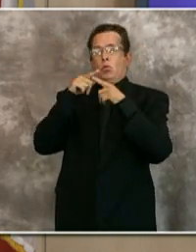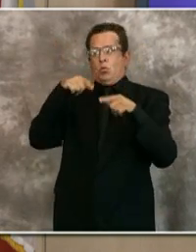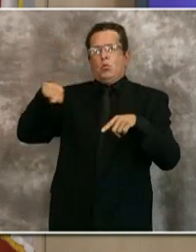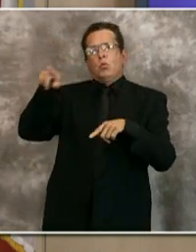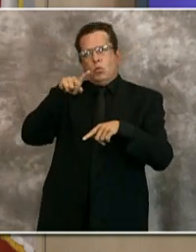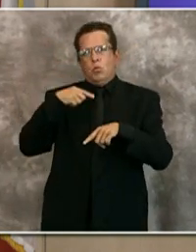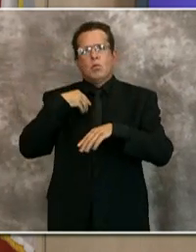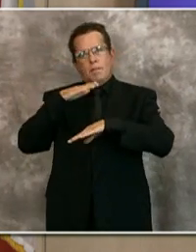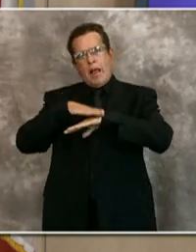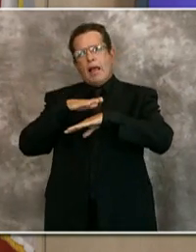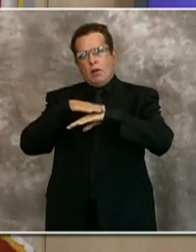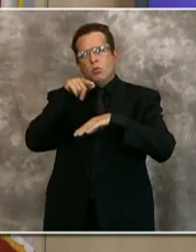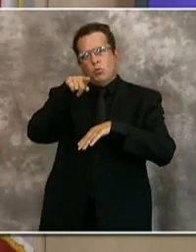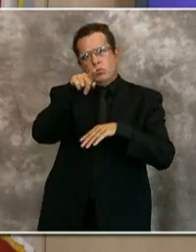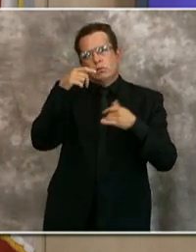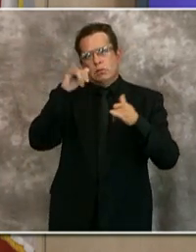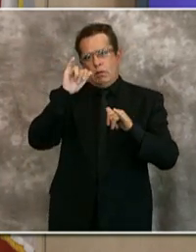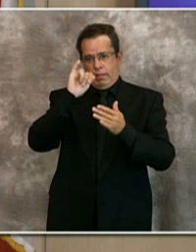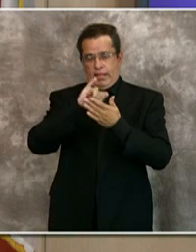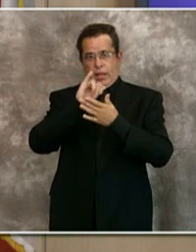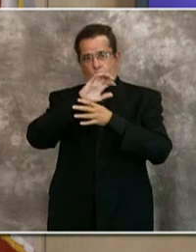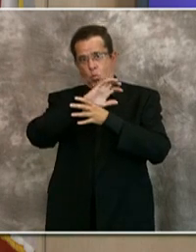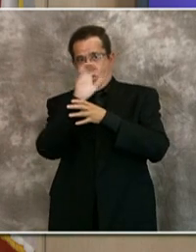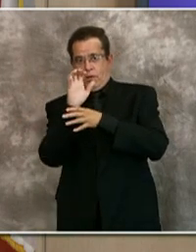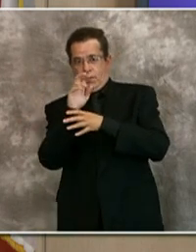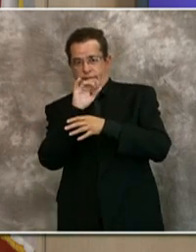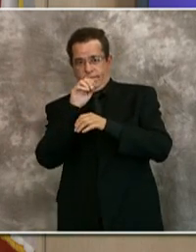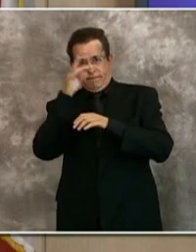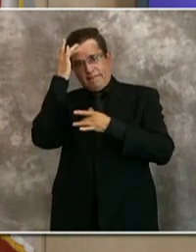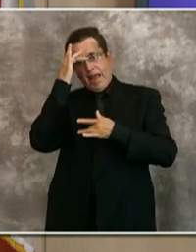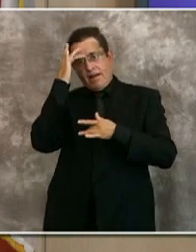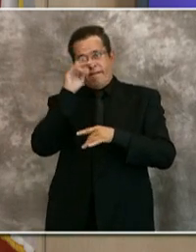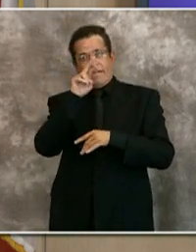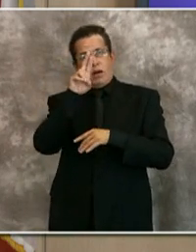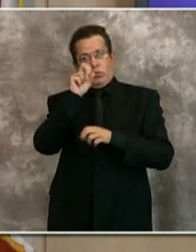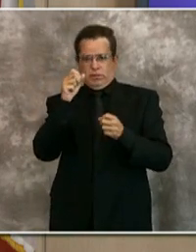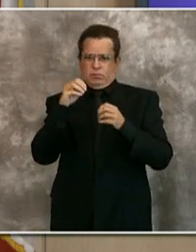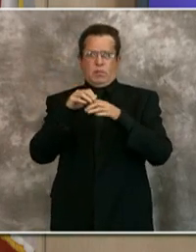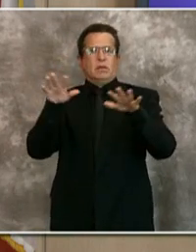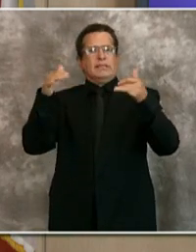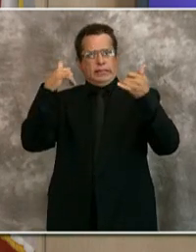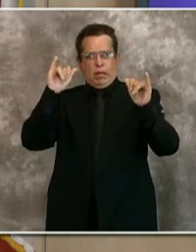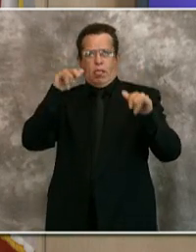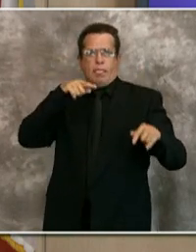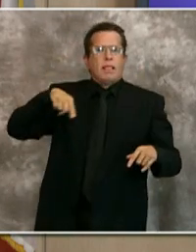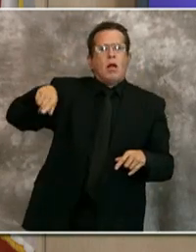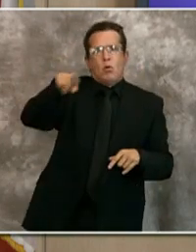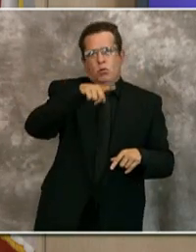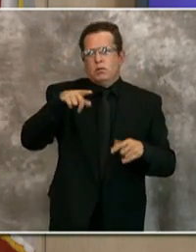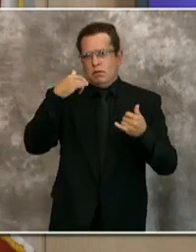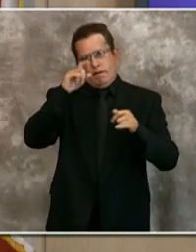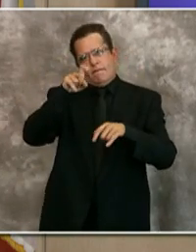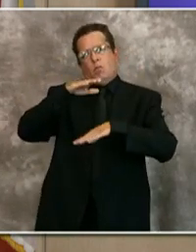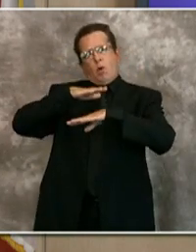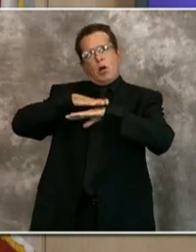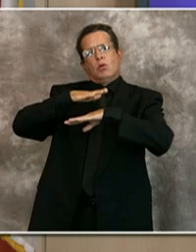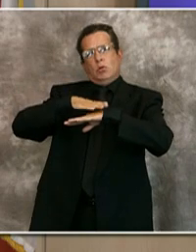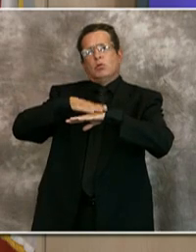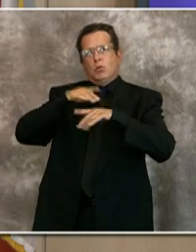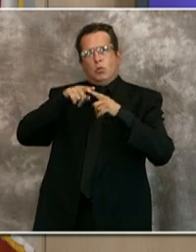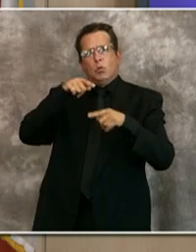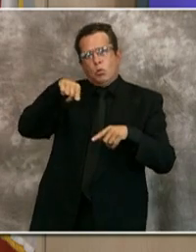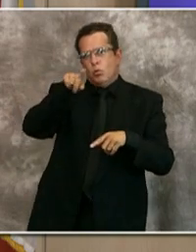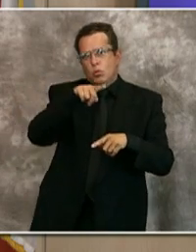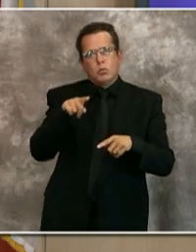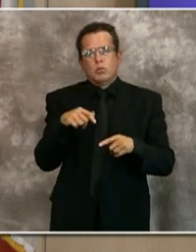that coronavirus is still out there and that we need to continue taking precautions. We want